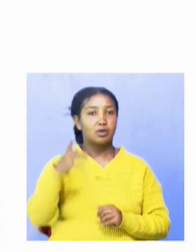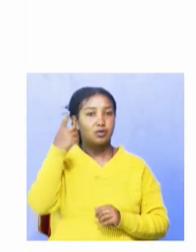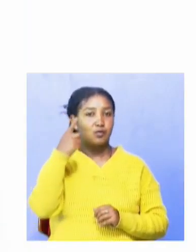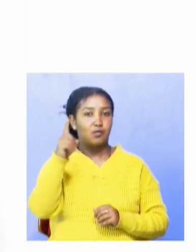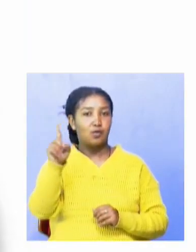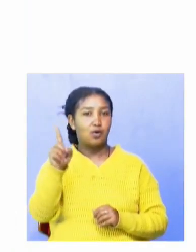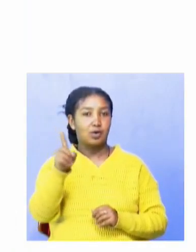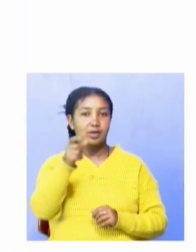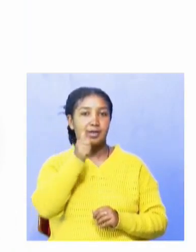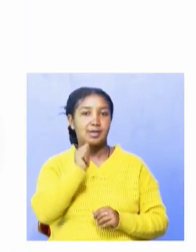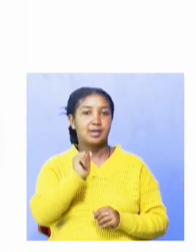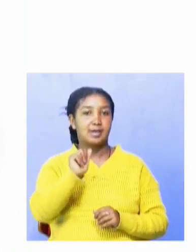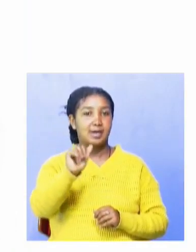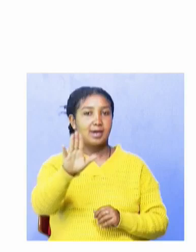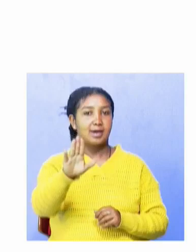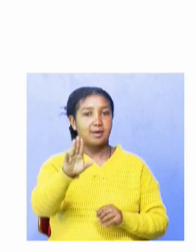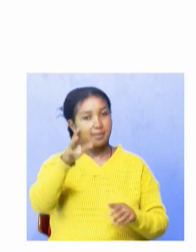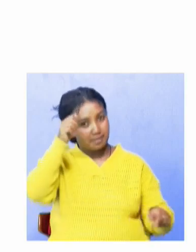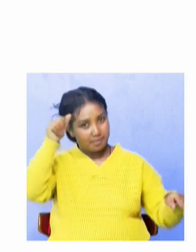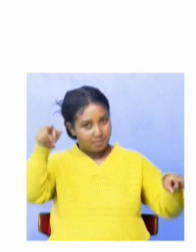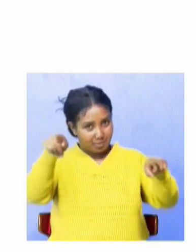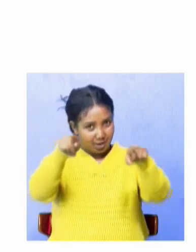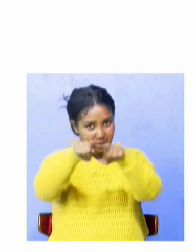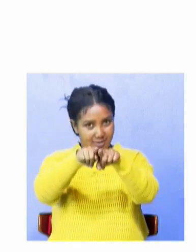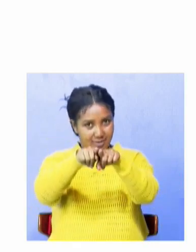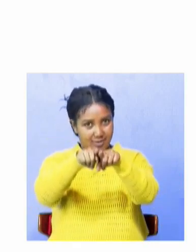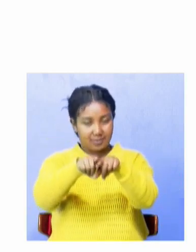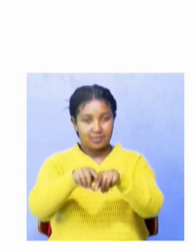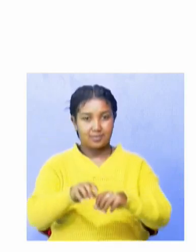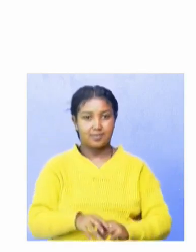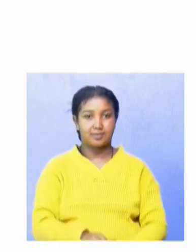for her brother.